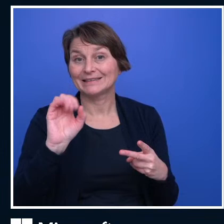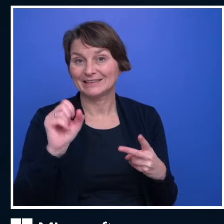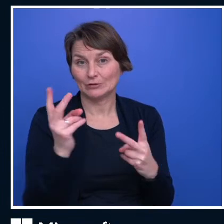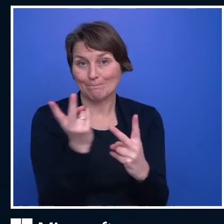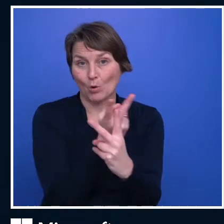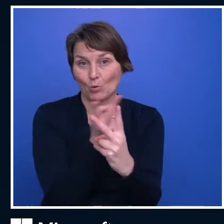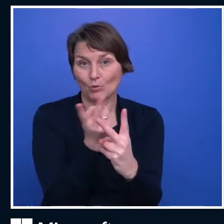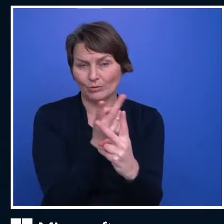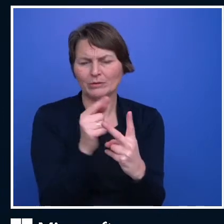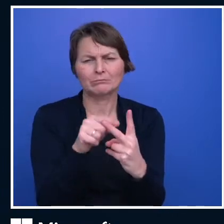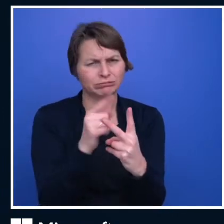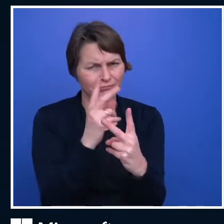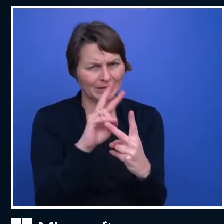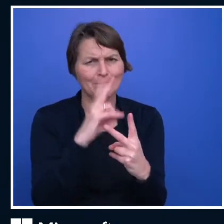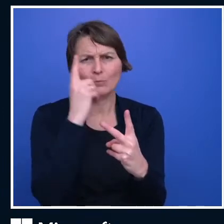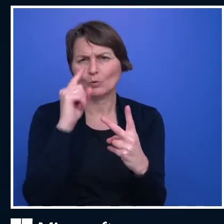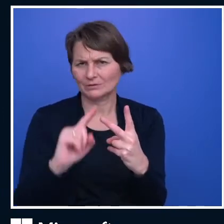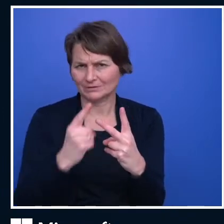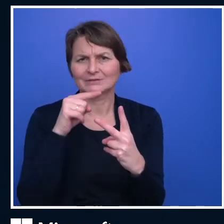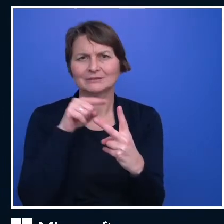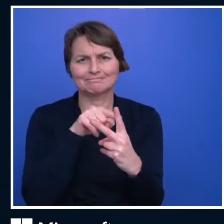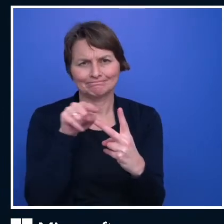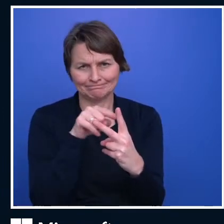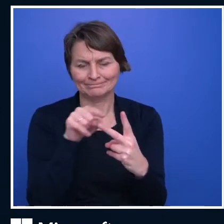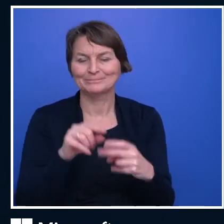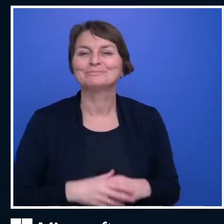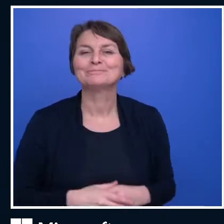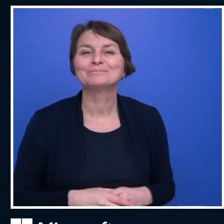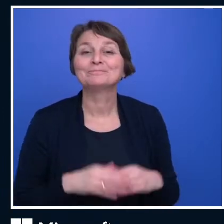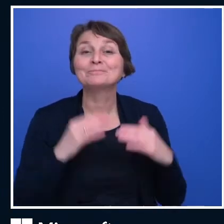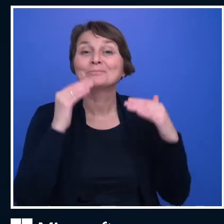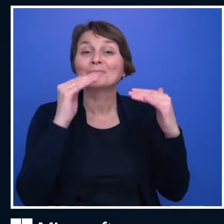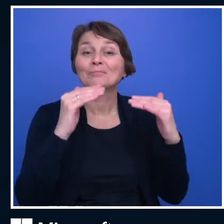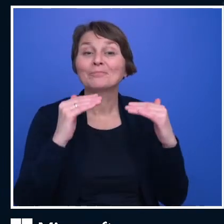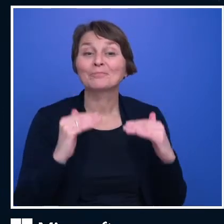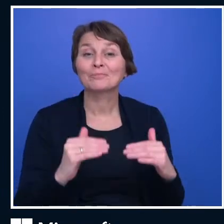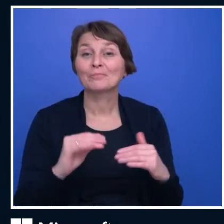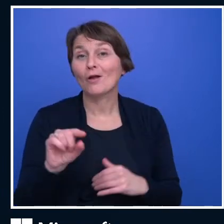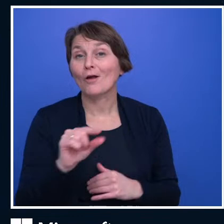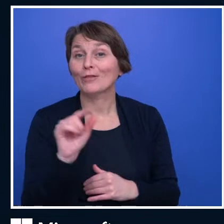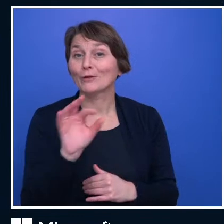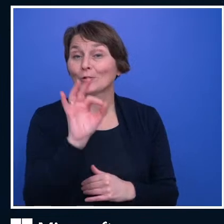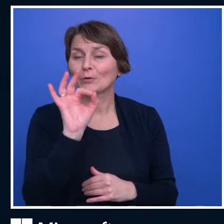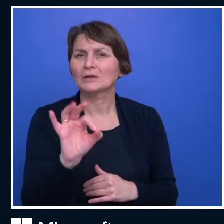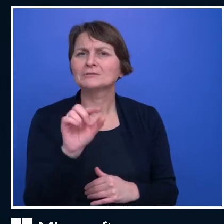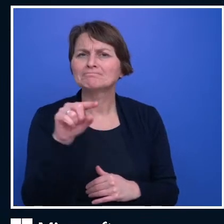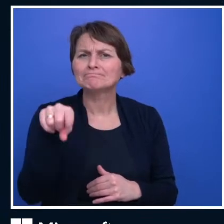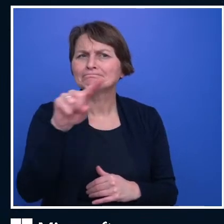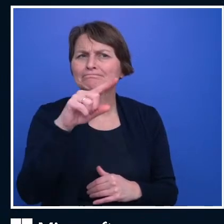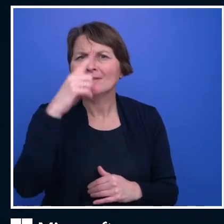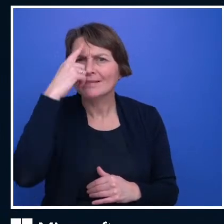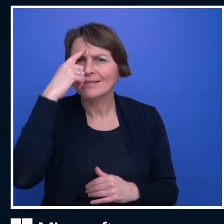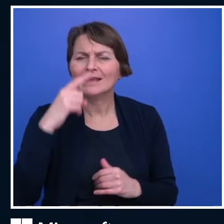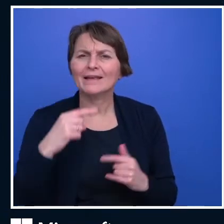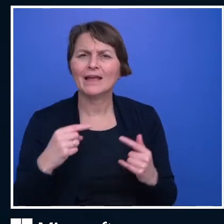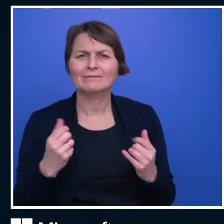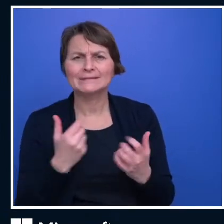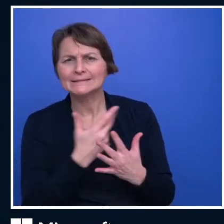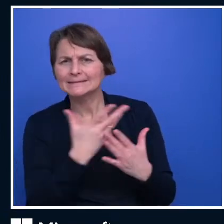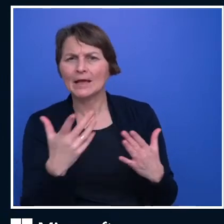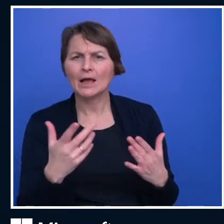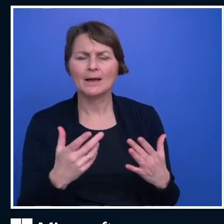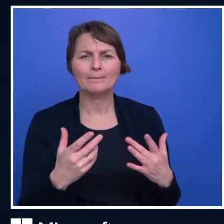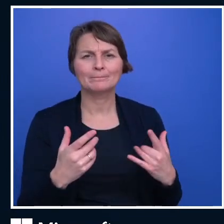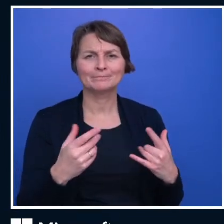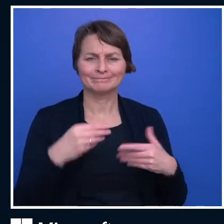important skills. Okay, Jade wants to know, do people think there are certain strengths or personality